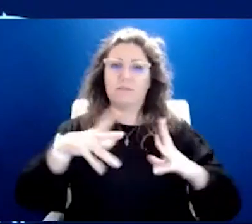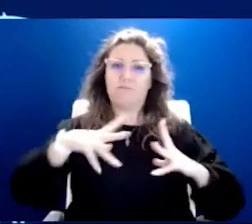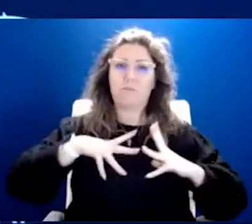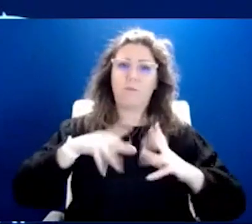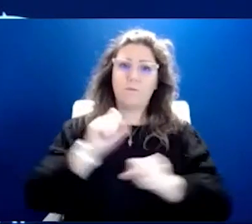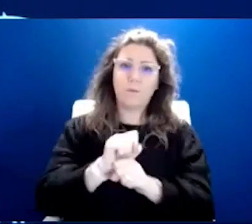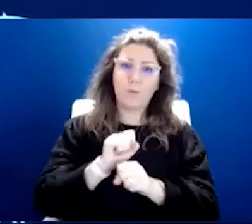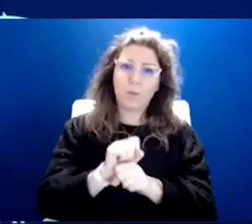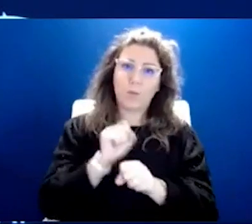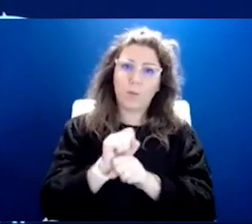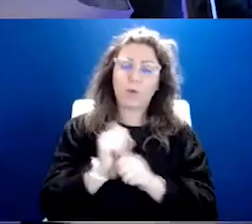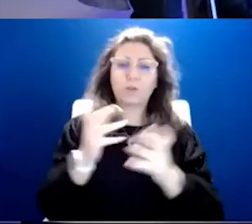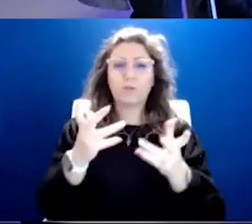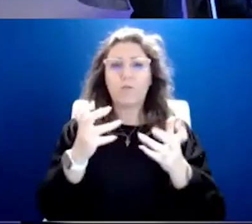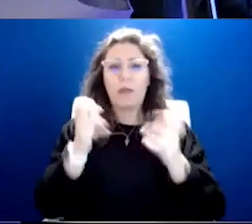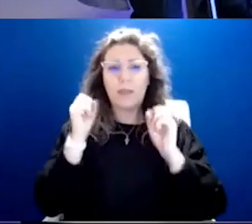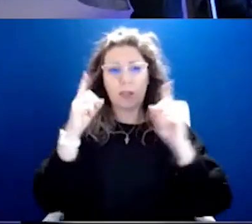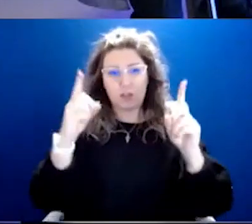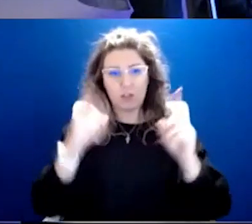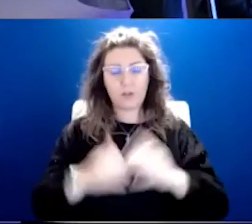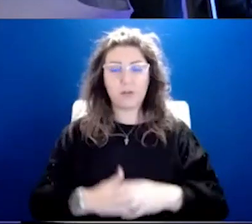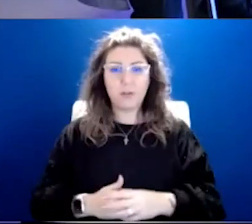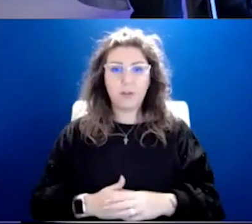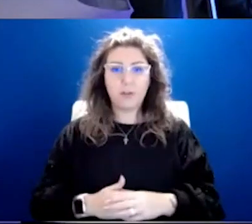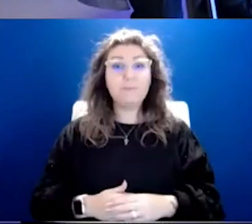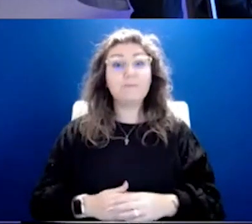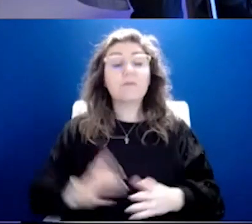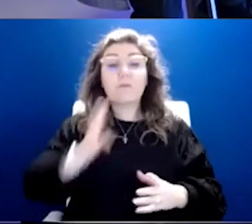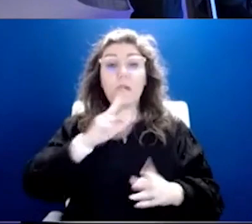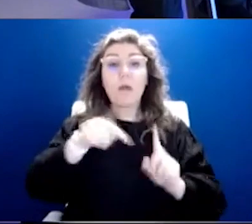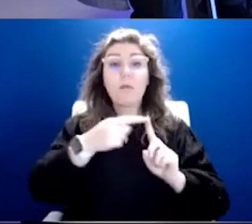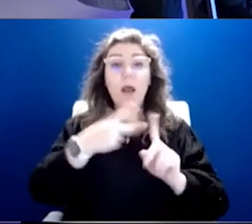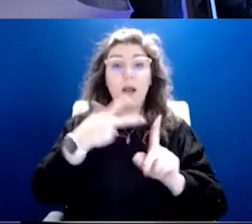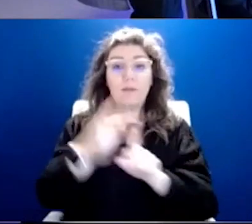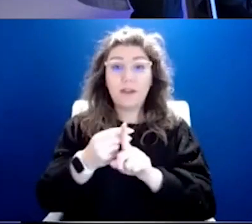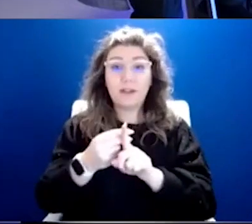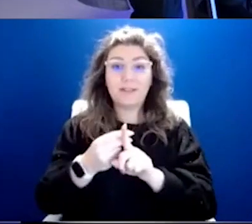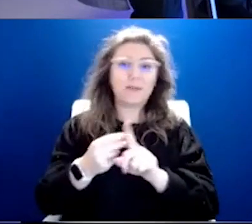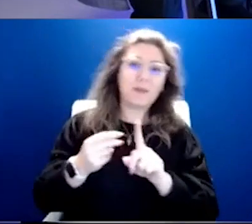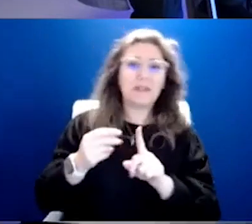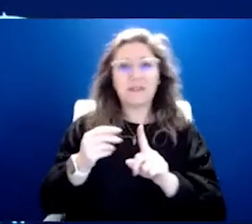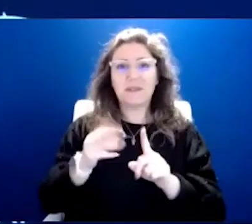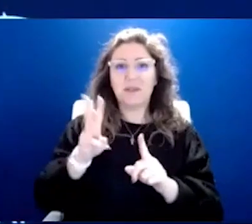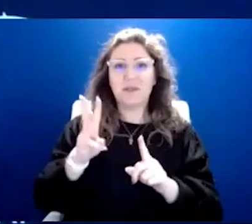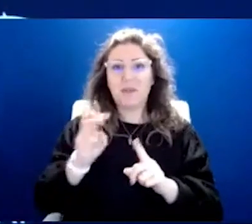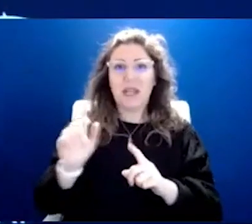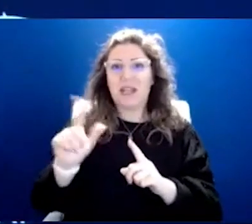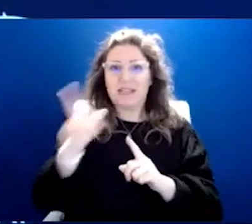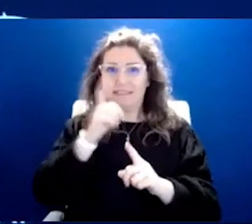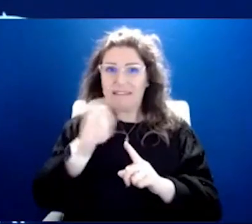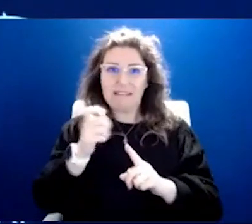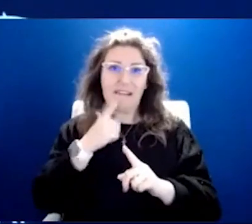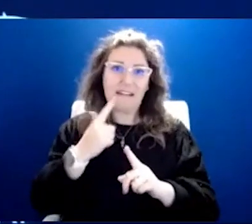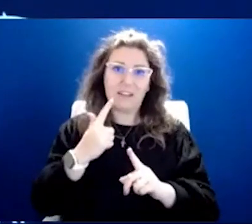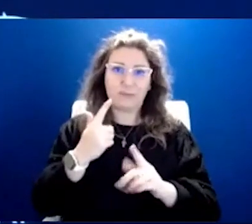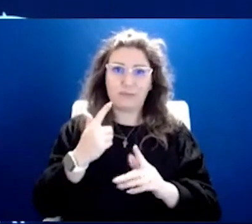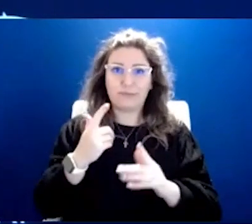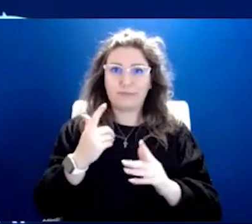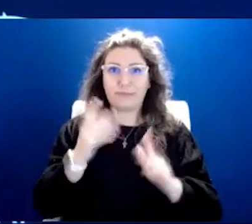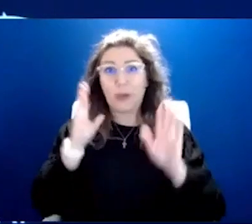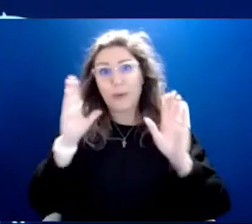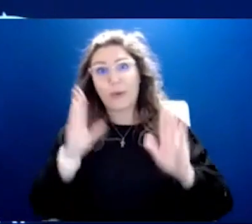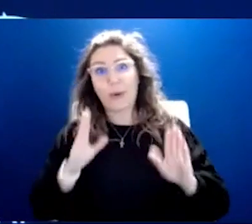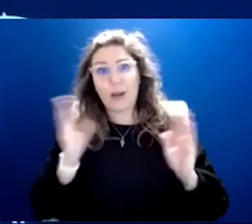that education. Let's talk about vaccines. How are we doing on the vaccine front? Oh, well, not so great in Wyandotte. We've really had a struggle,